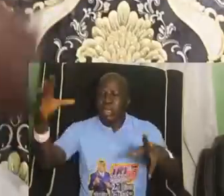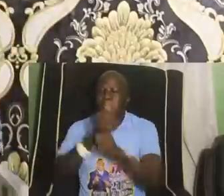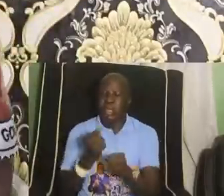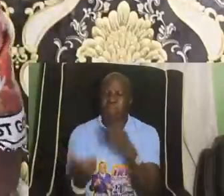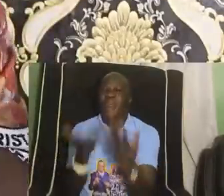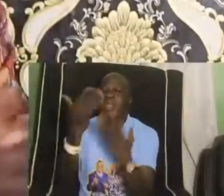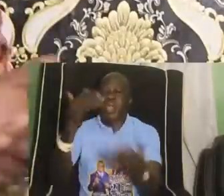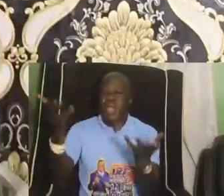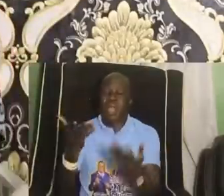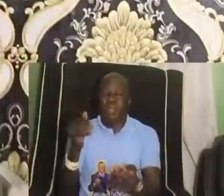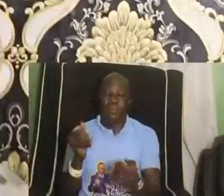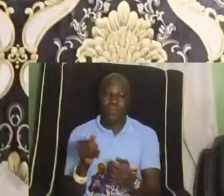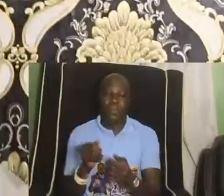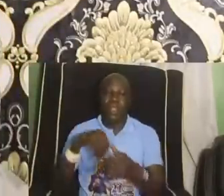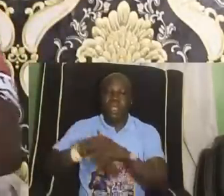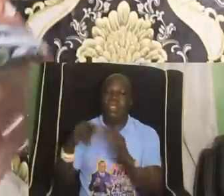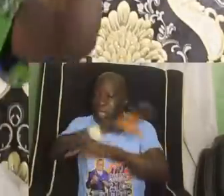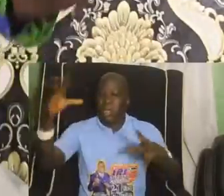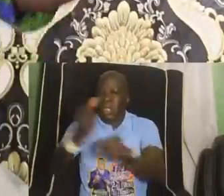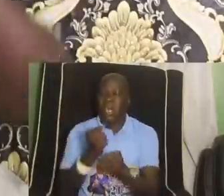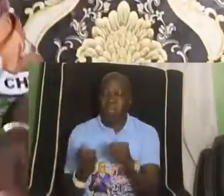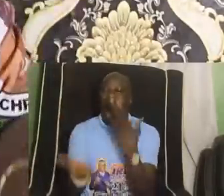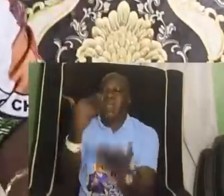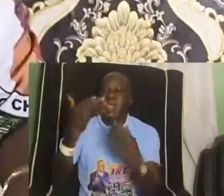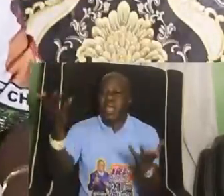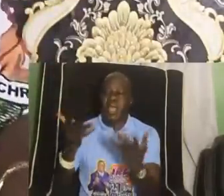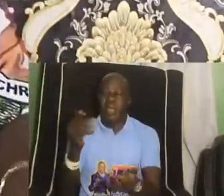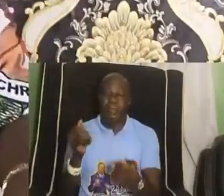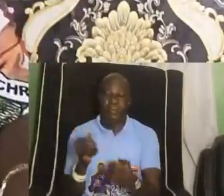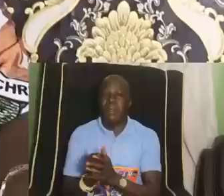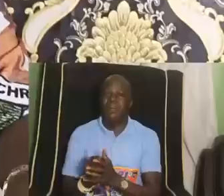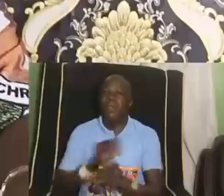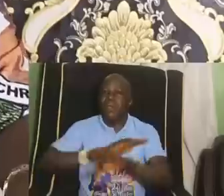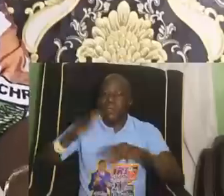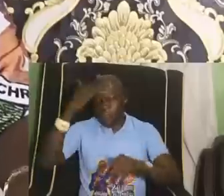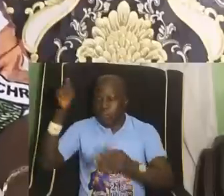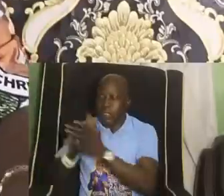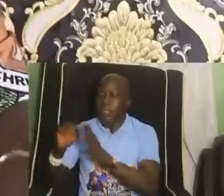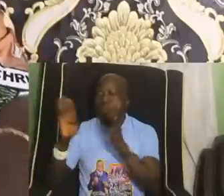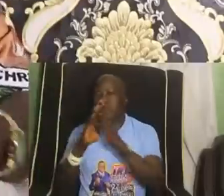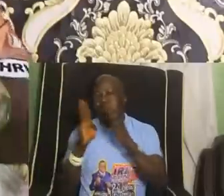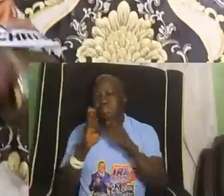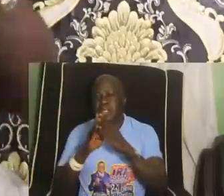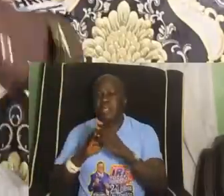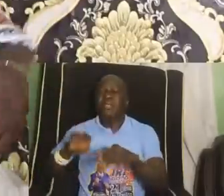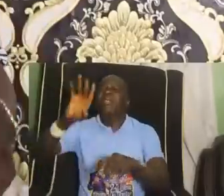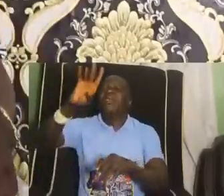Catch fire. Don't forget the meeting.